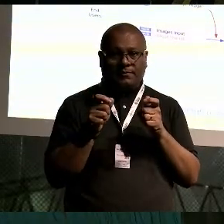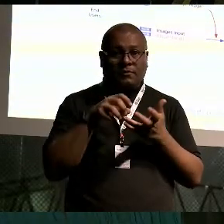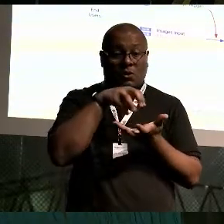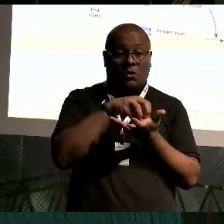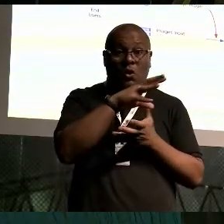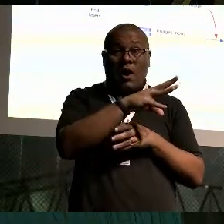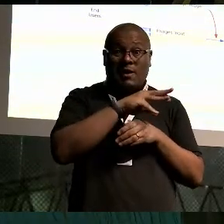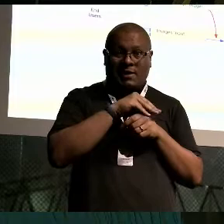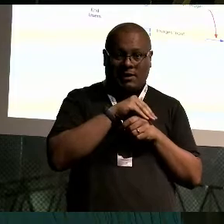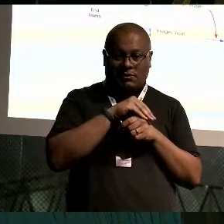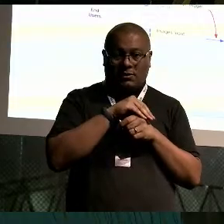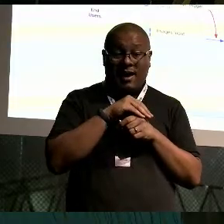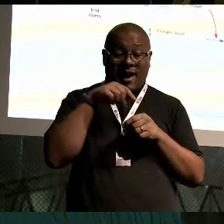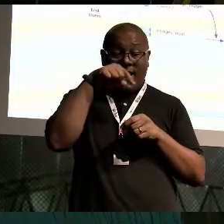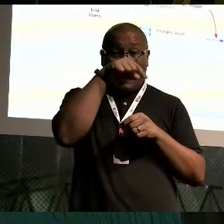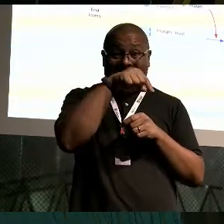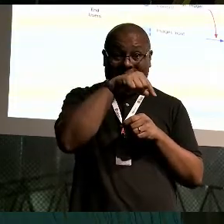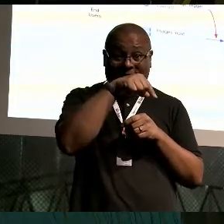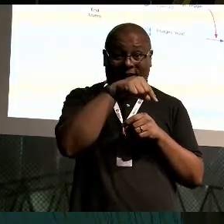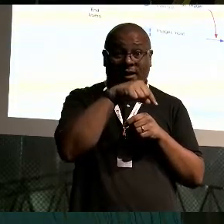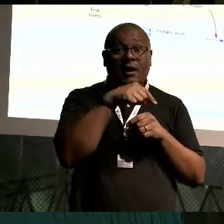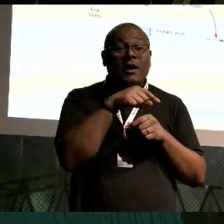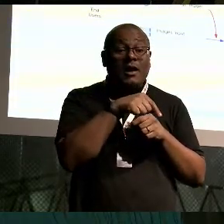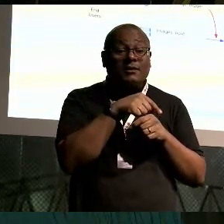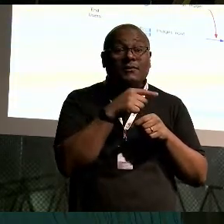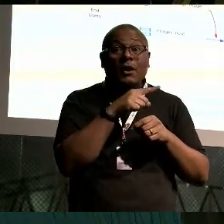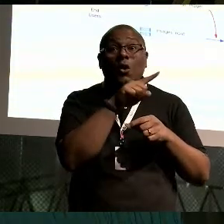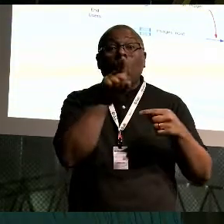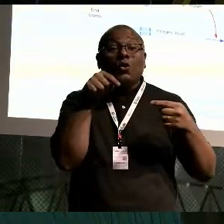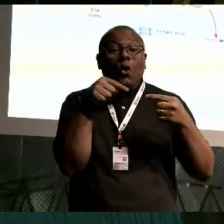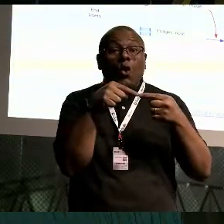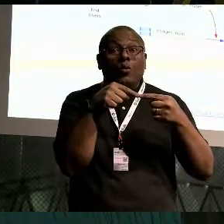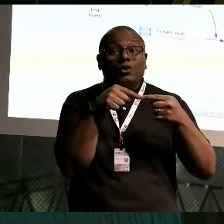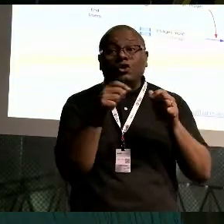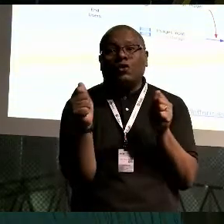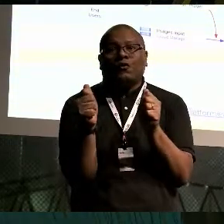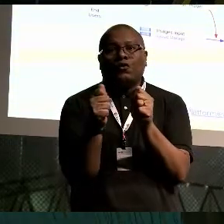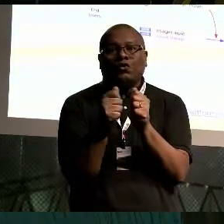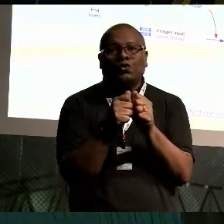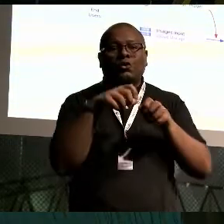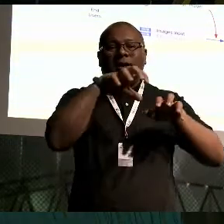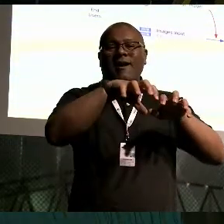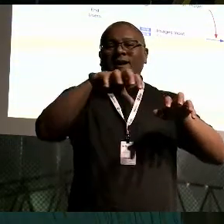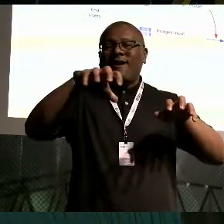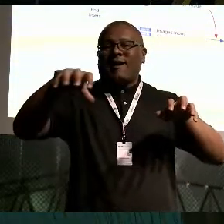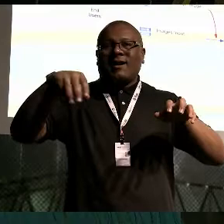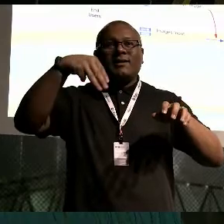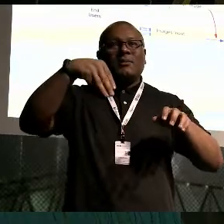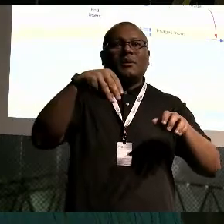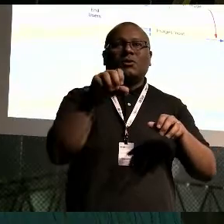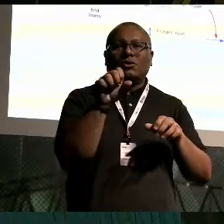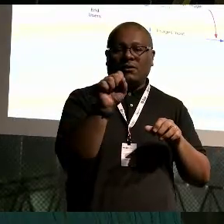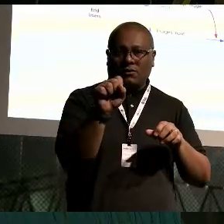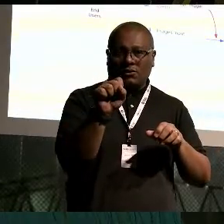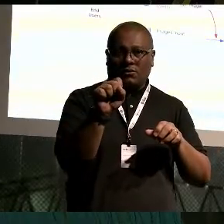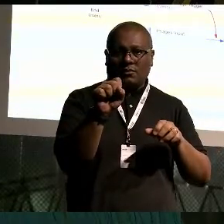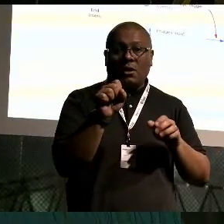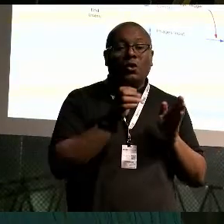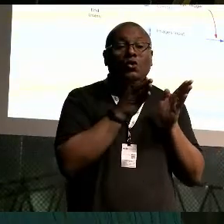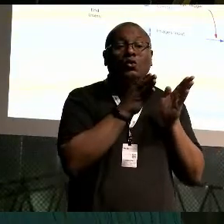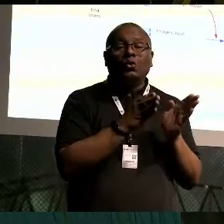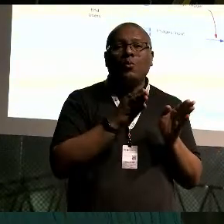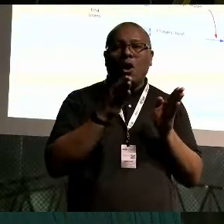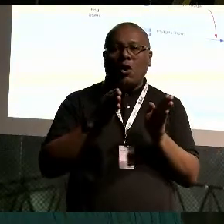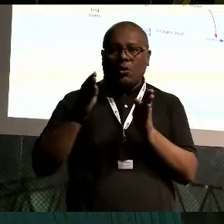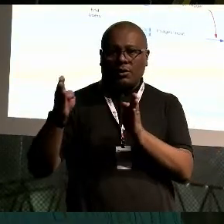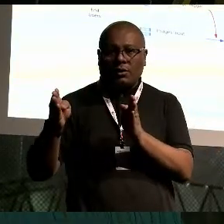that these services, they always go together. I always deploy them together. And they also need to be called in this order. First,